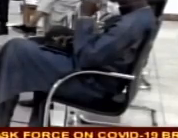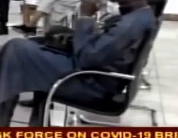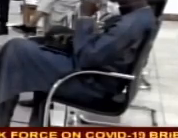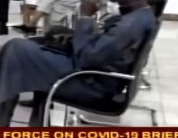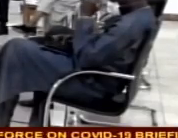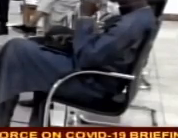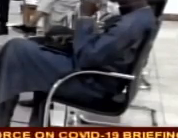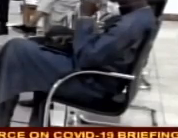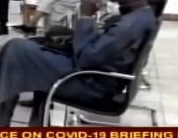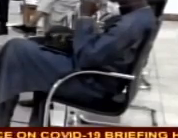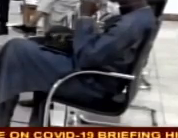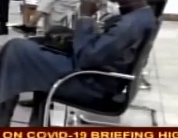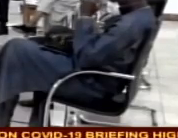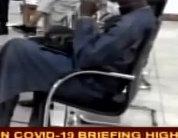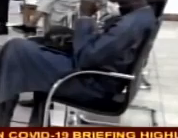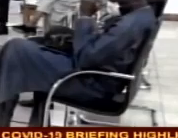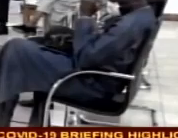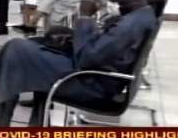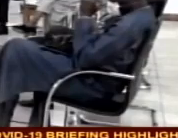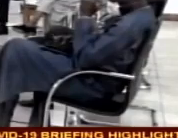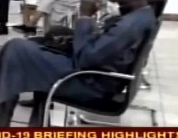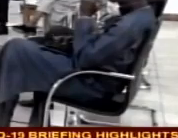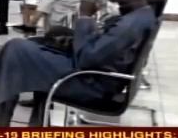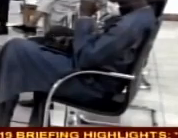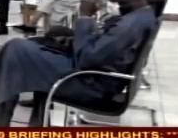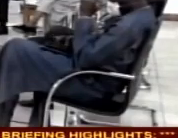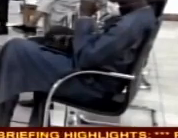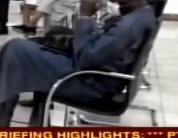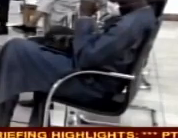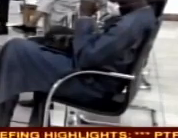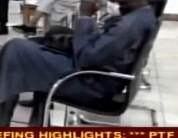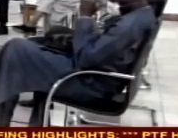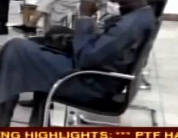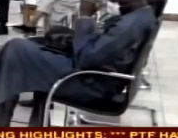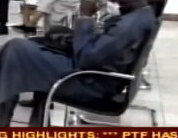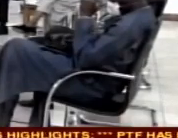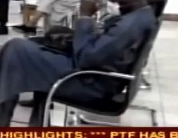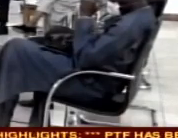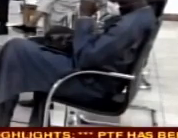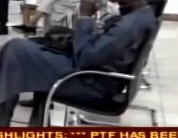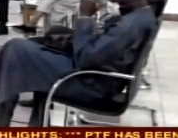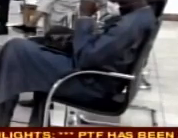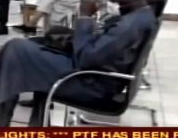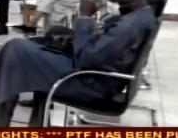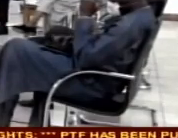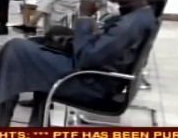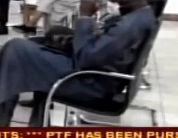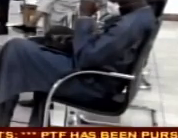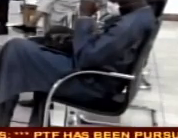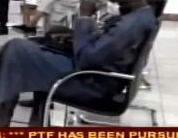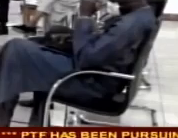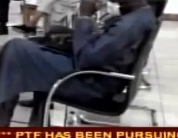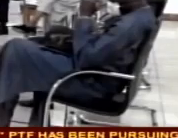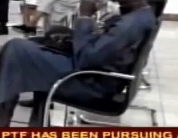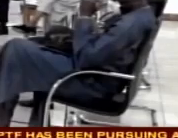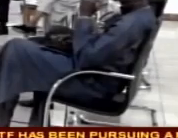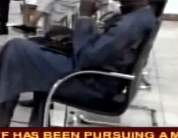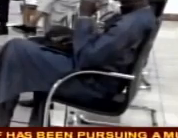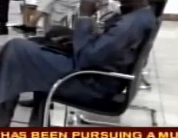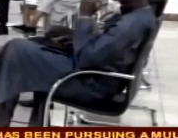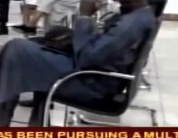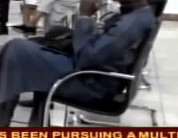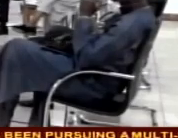and this, obviously, like we've always said, is a marathon, not a sprint. We'll keep improving as we move forward, and we hope that with